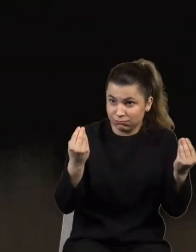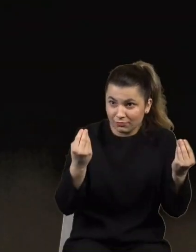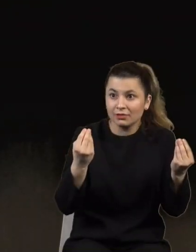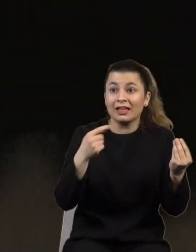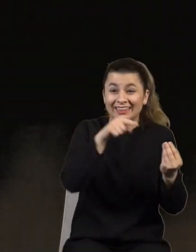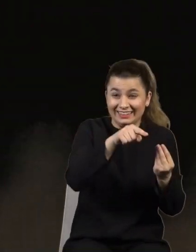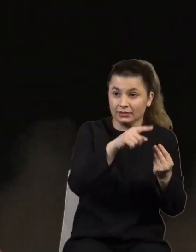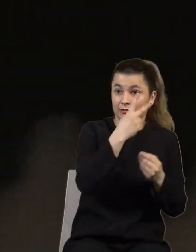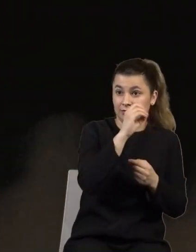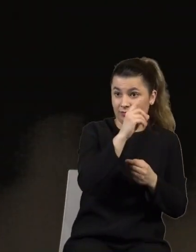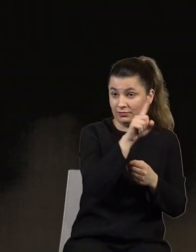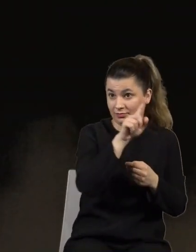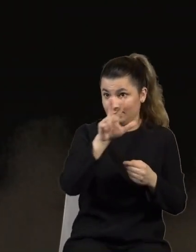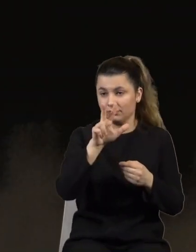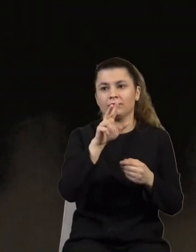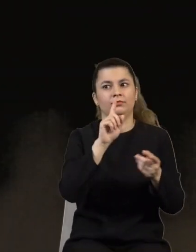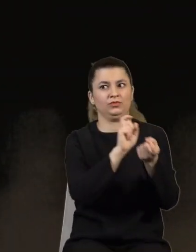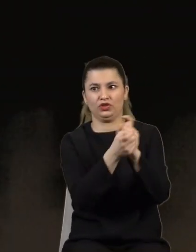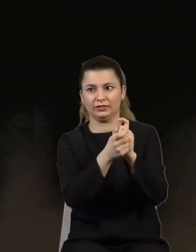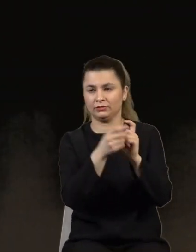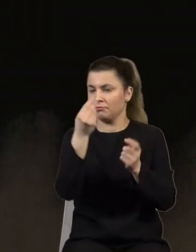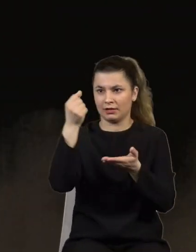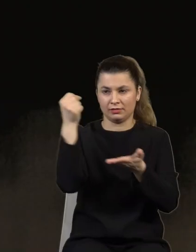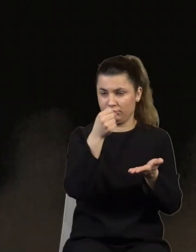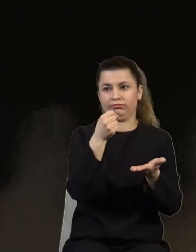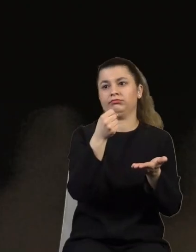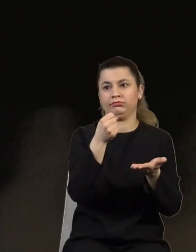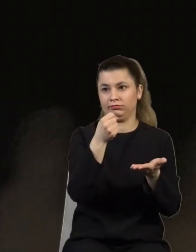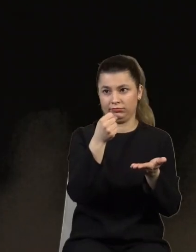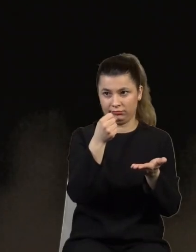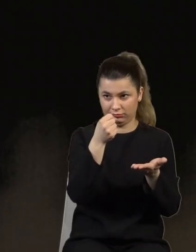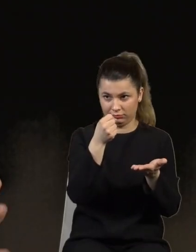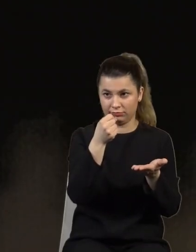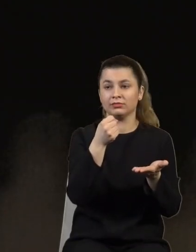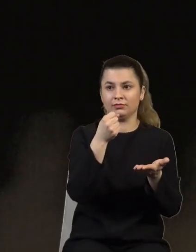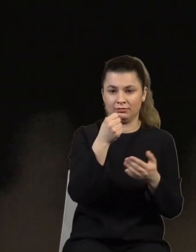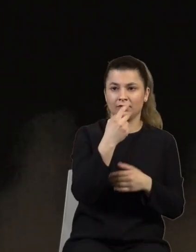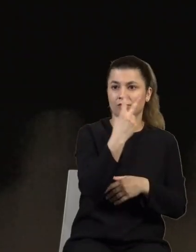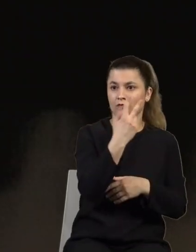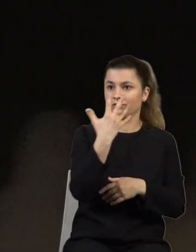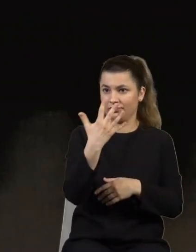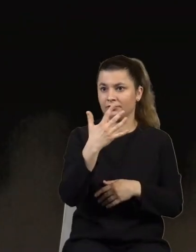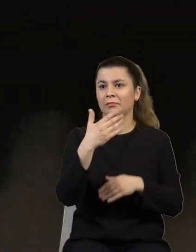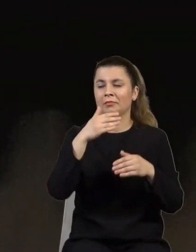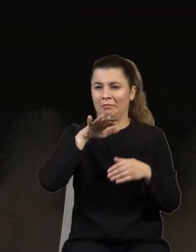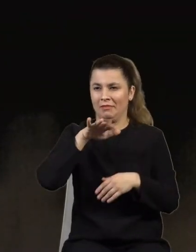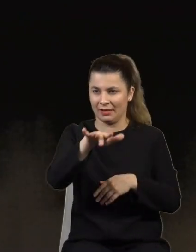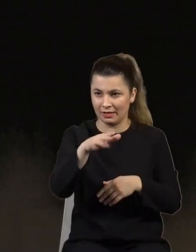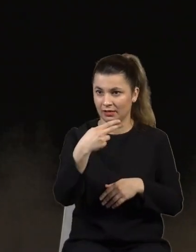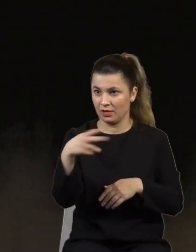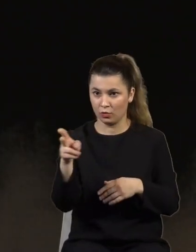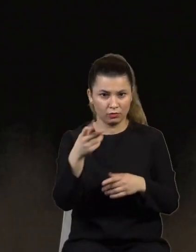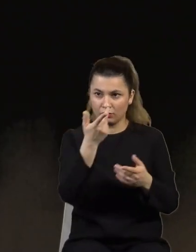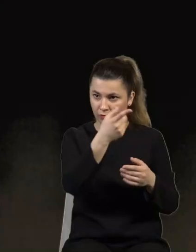euros for transport coming from EU funds. And we moved, and for example,